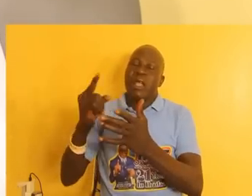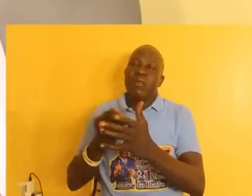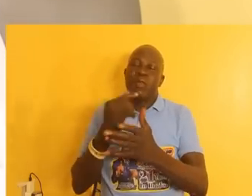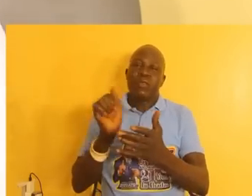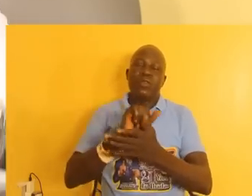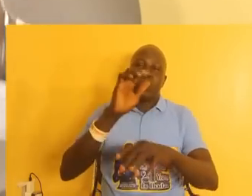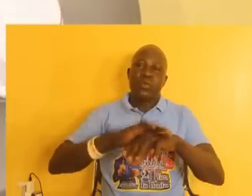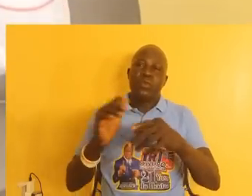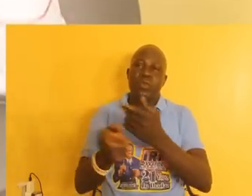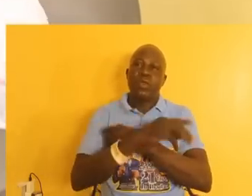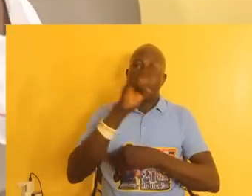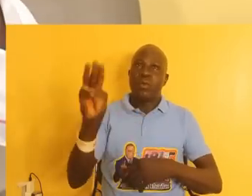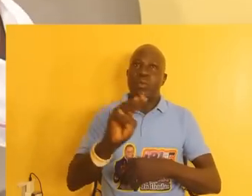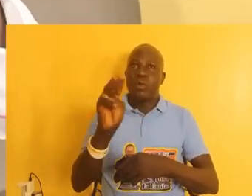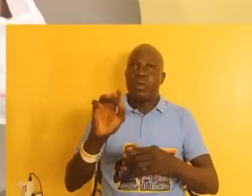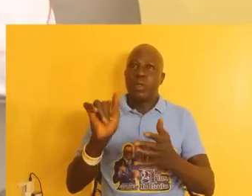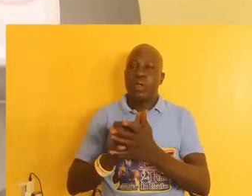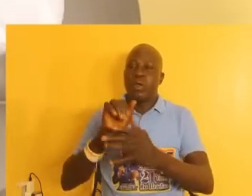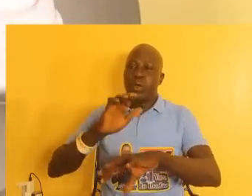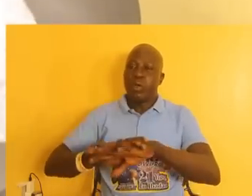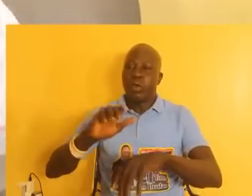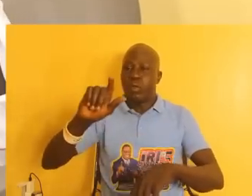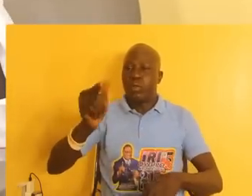aje Monday, on the